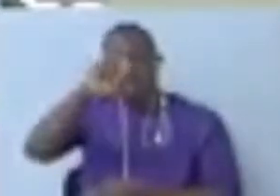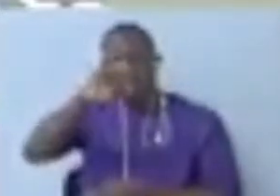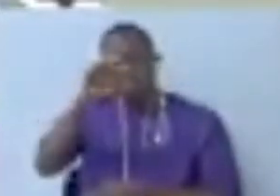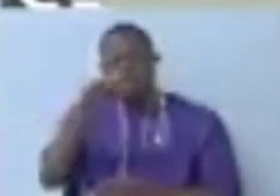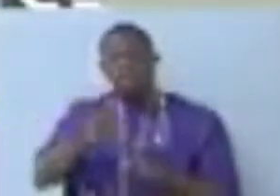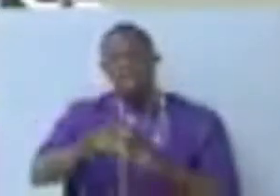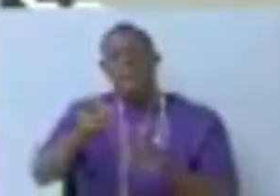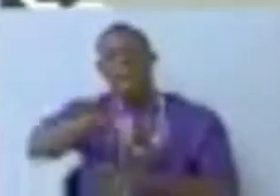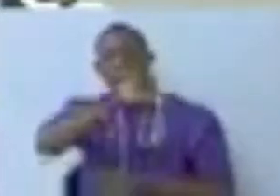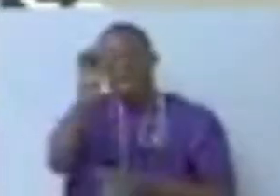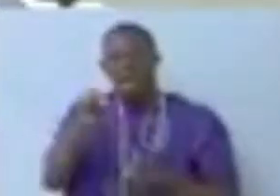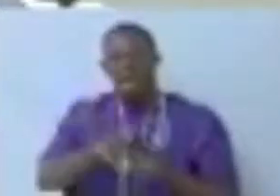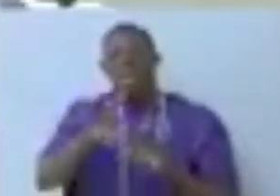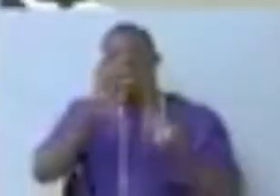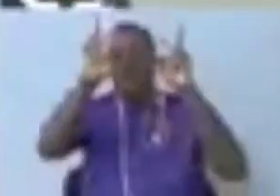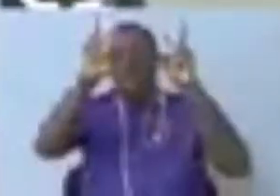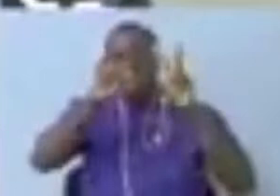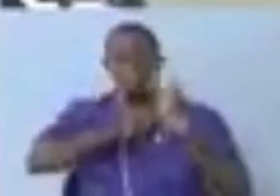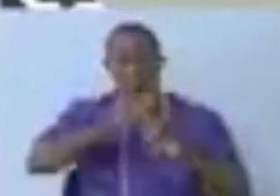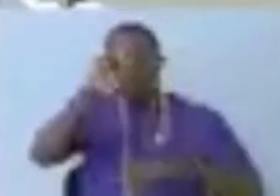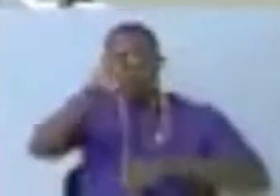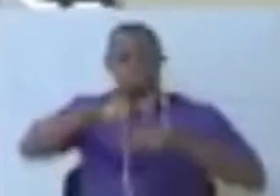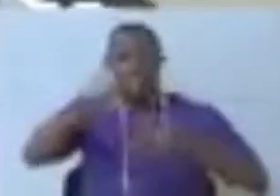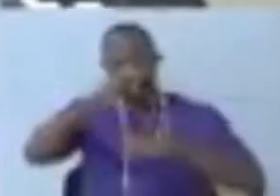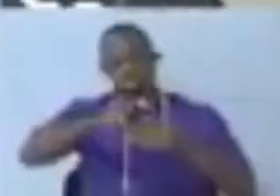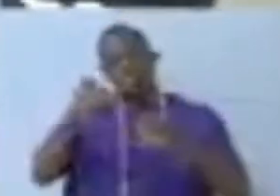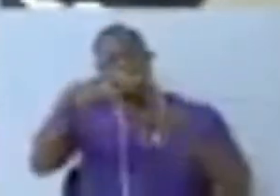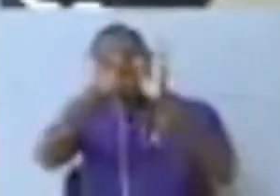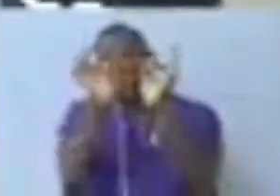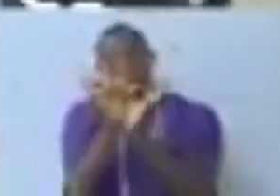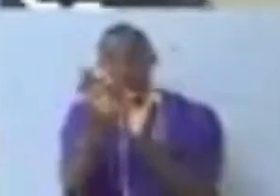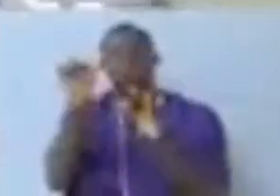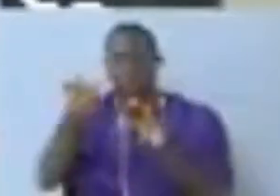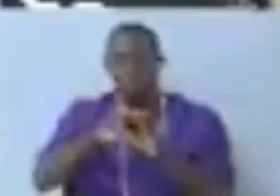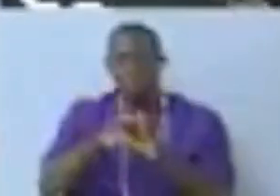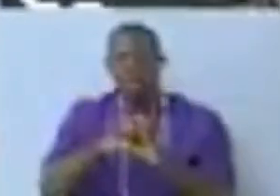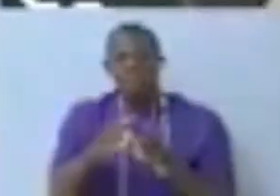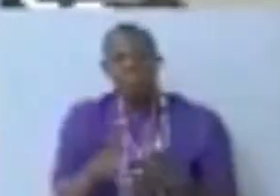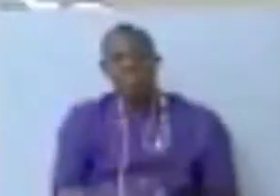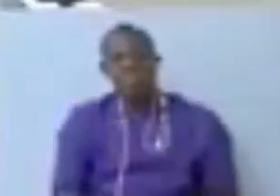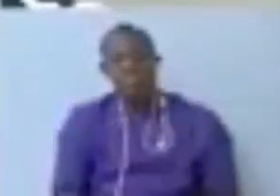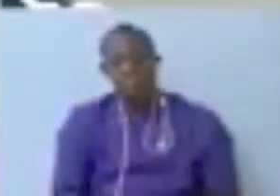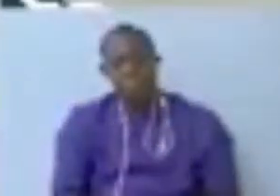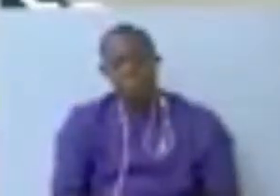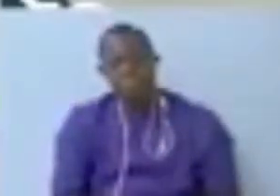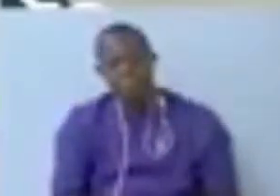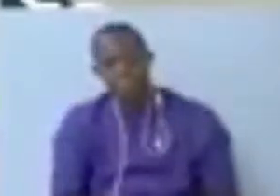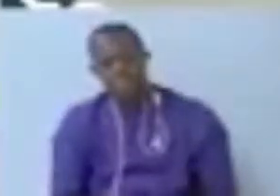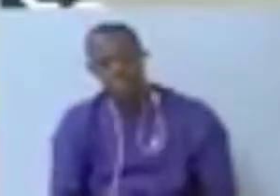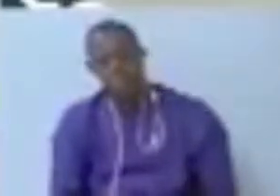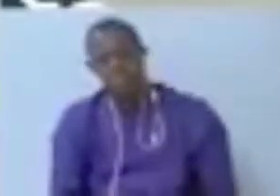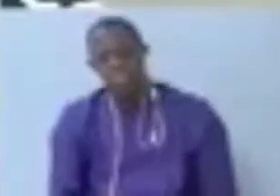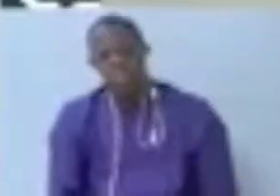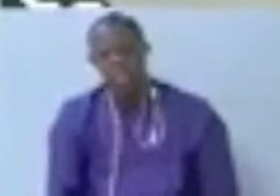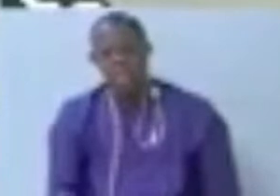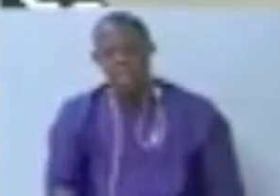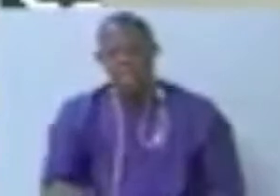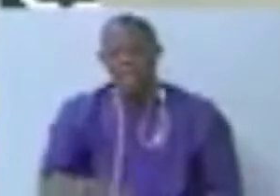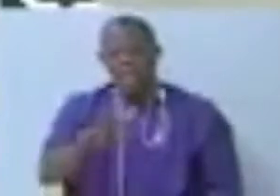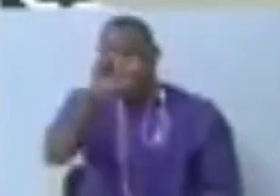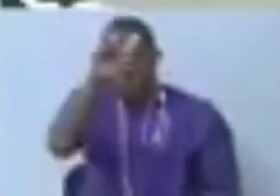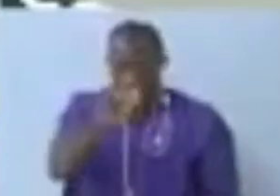The suggestion that you were at State House and at Mile 2 to receive the prisoners, you say it is false.